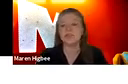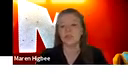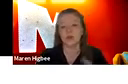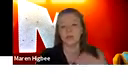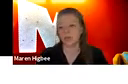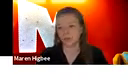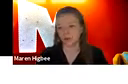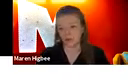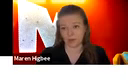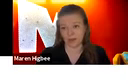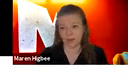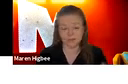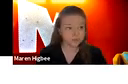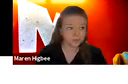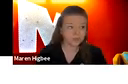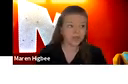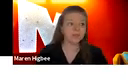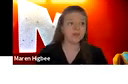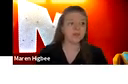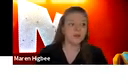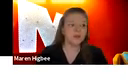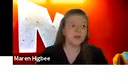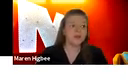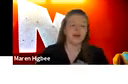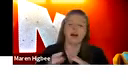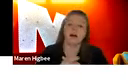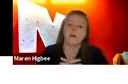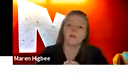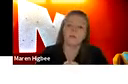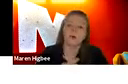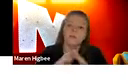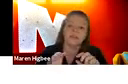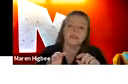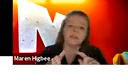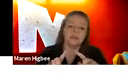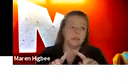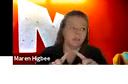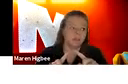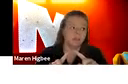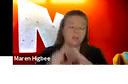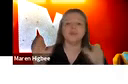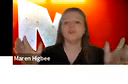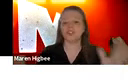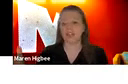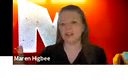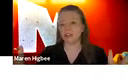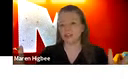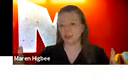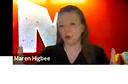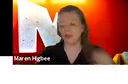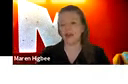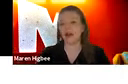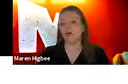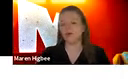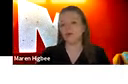even though the pandemic was happening. So, um, but with this huge change in